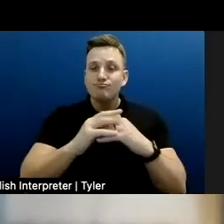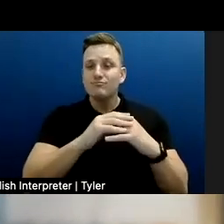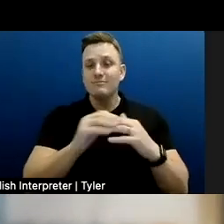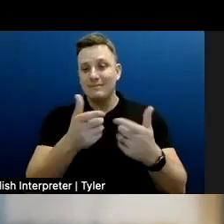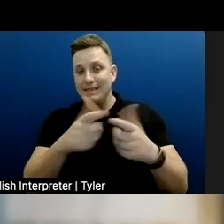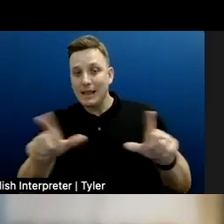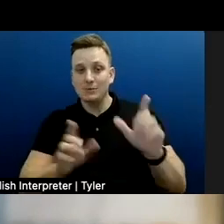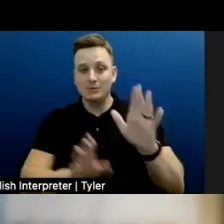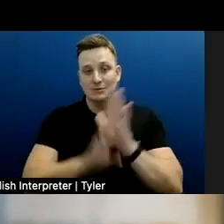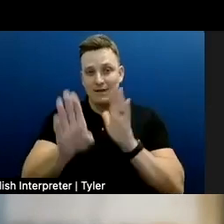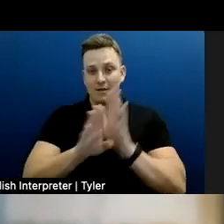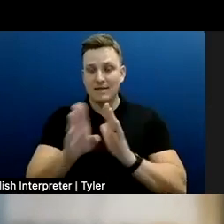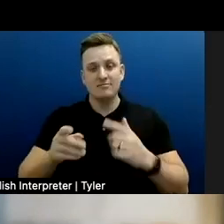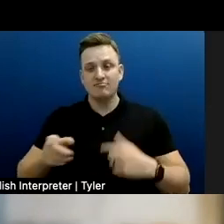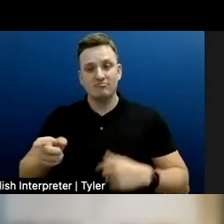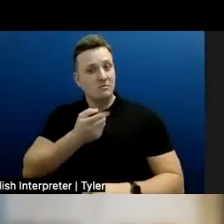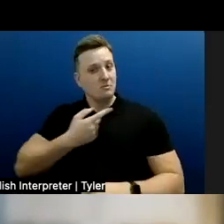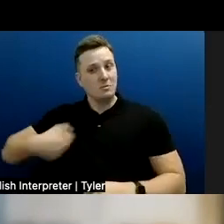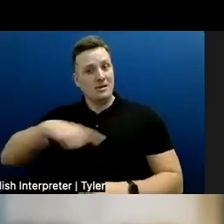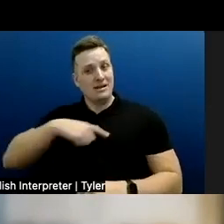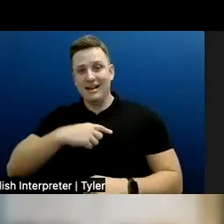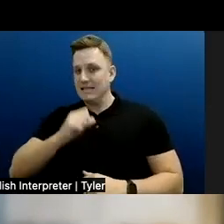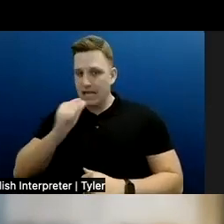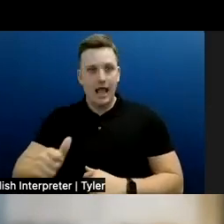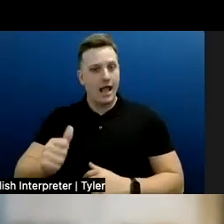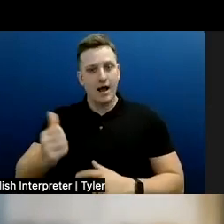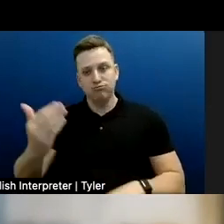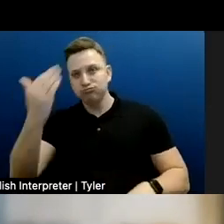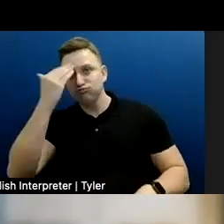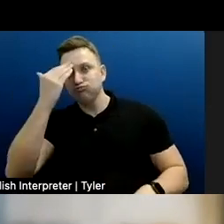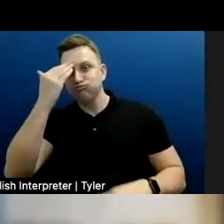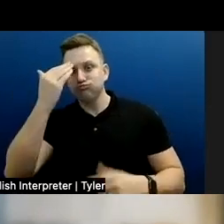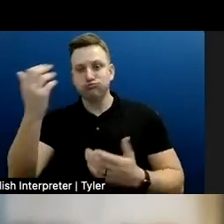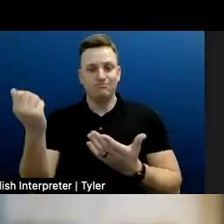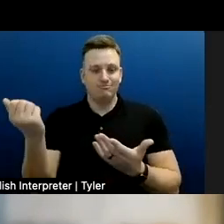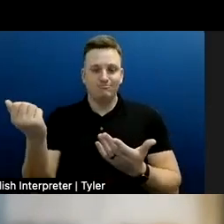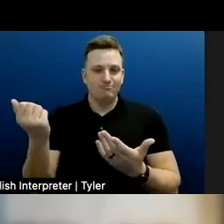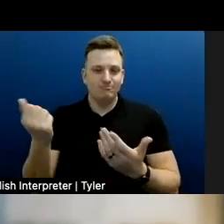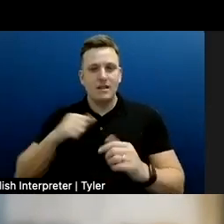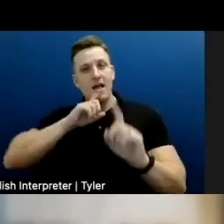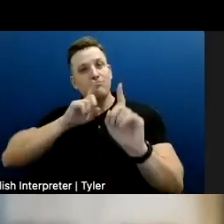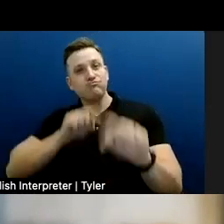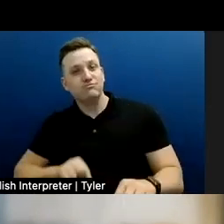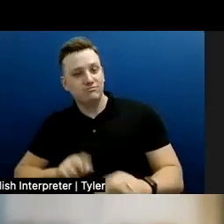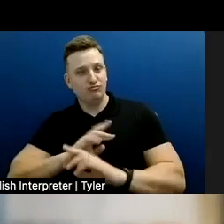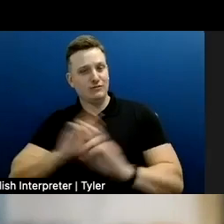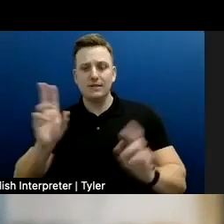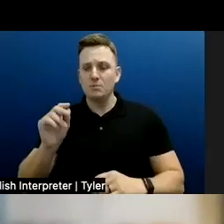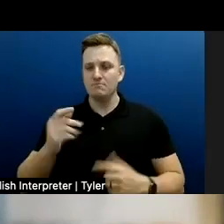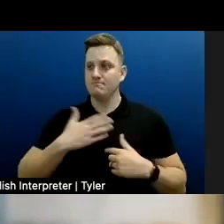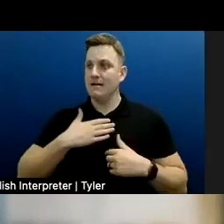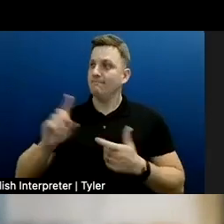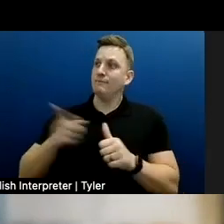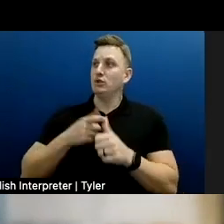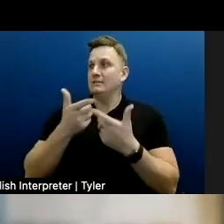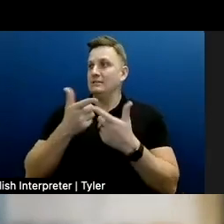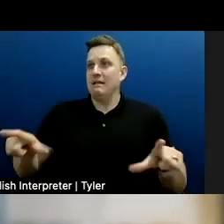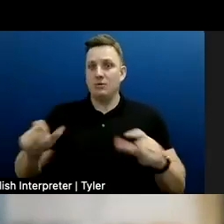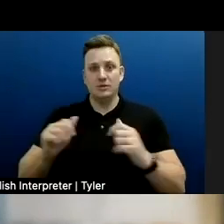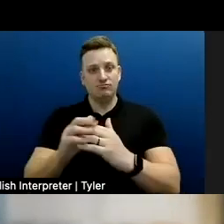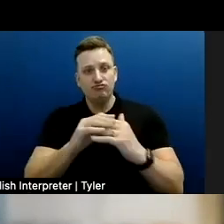then none of us will have that, all of the answer, because it wasn't my first language or a natural language for